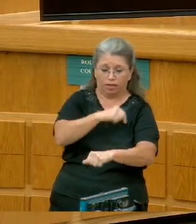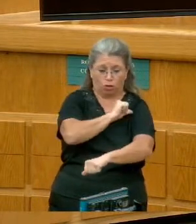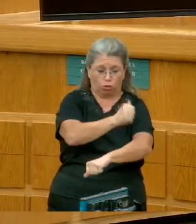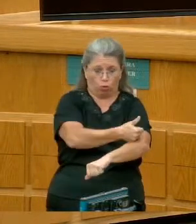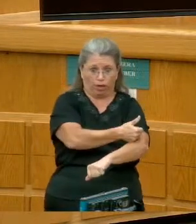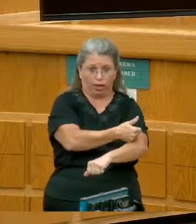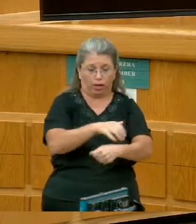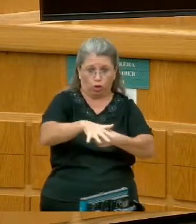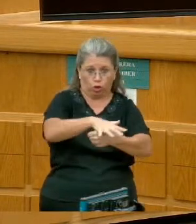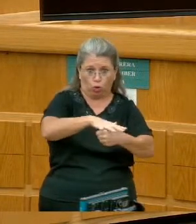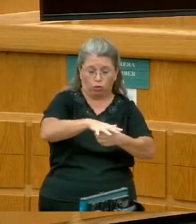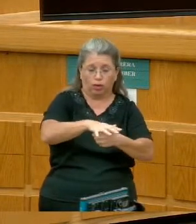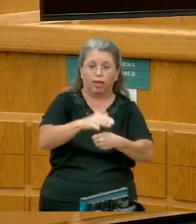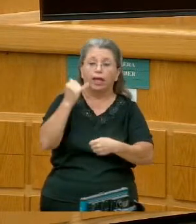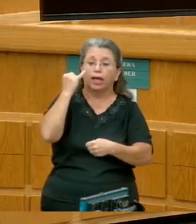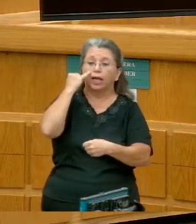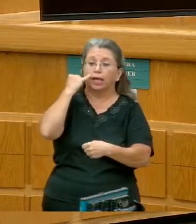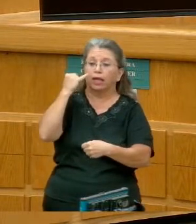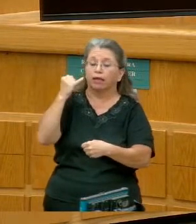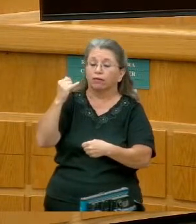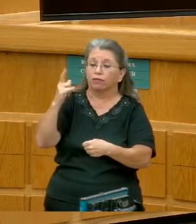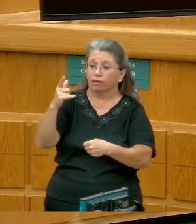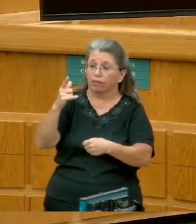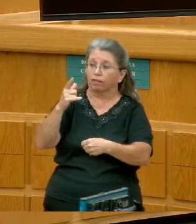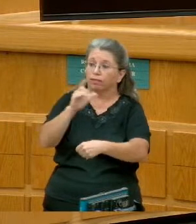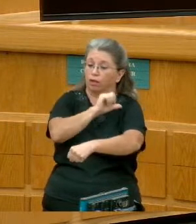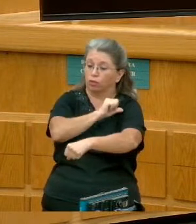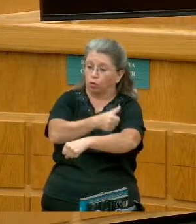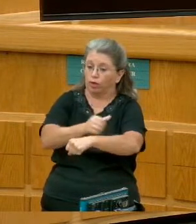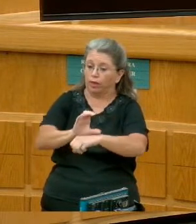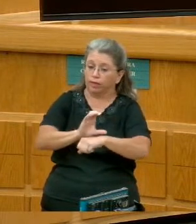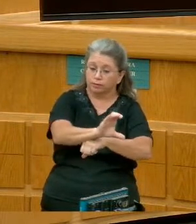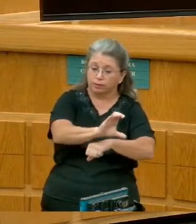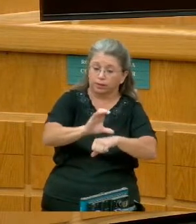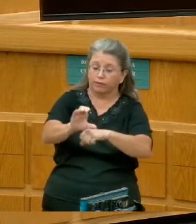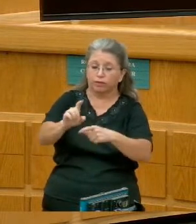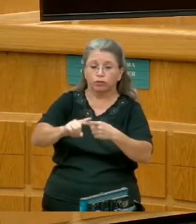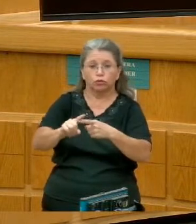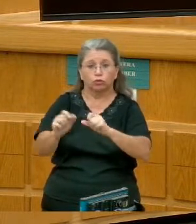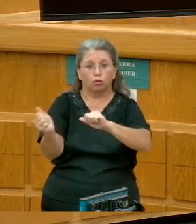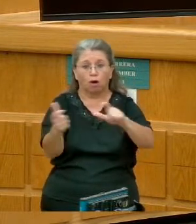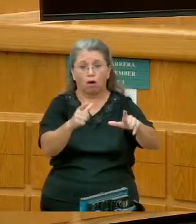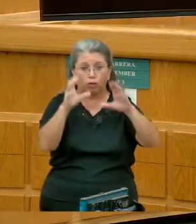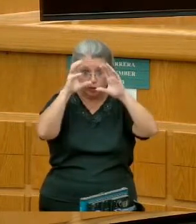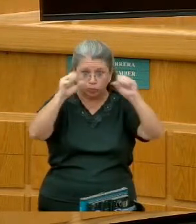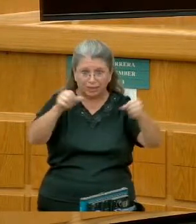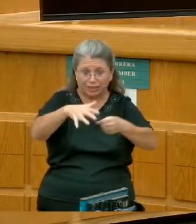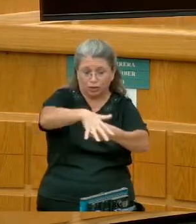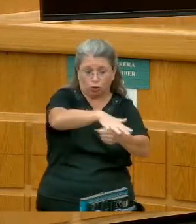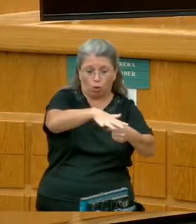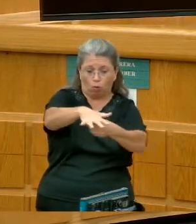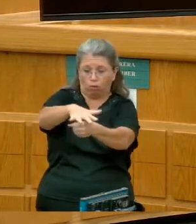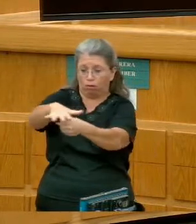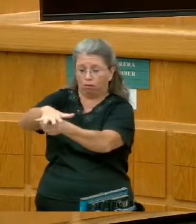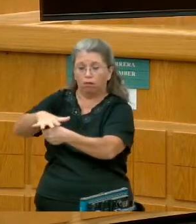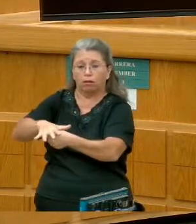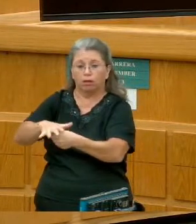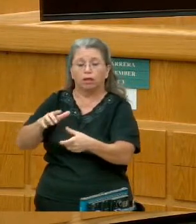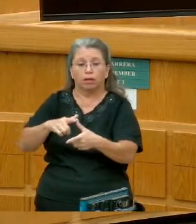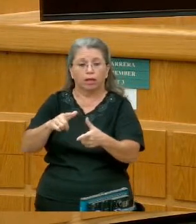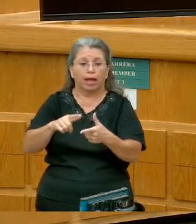parameter, in this arena, I think that it's the will of all the superintendents and the will of the